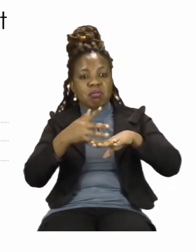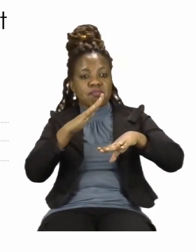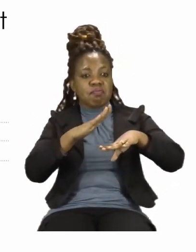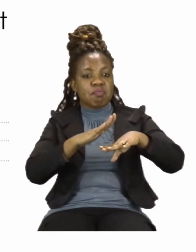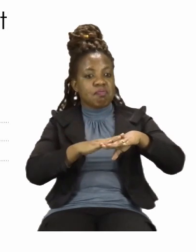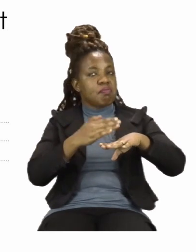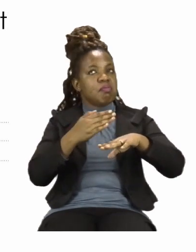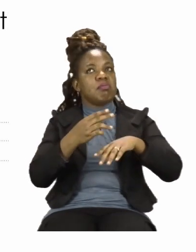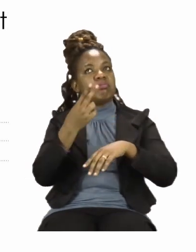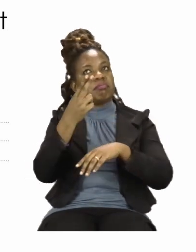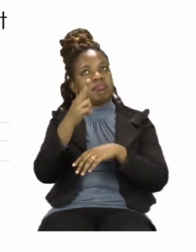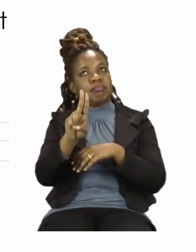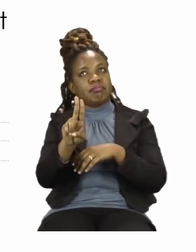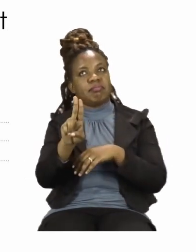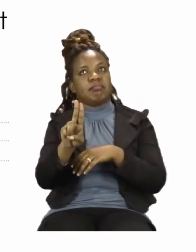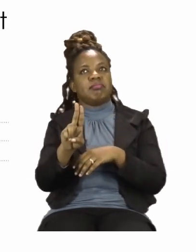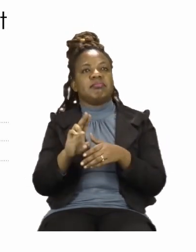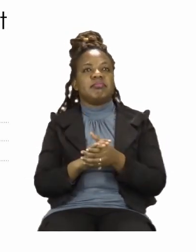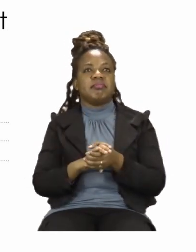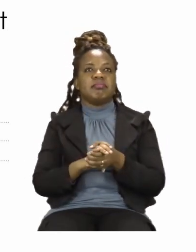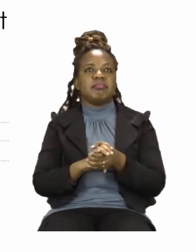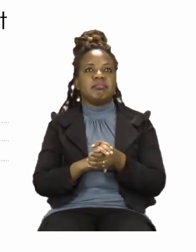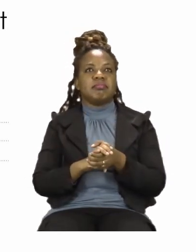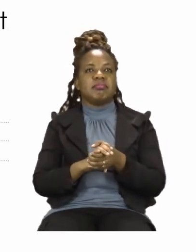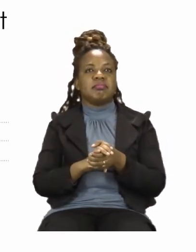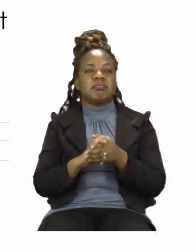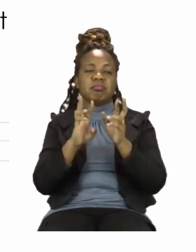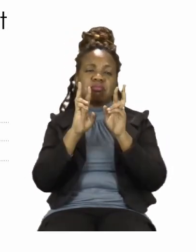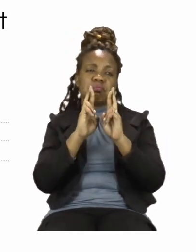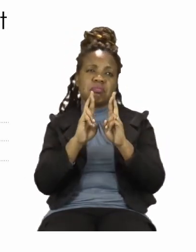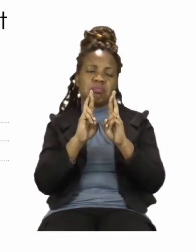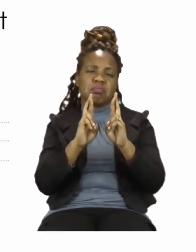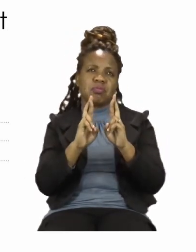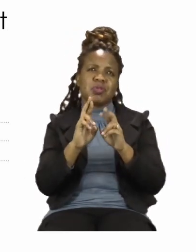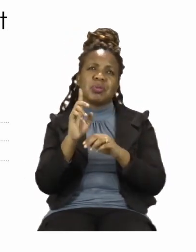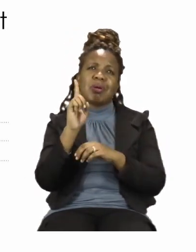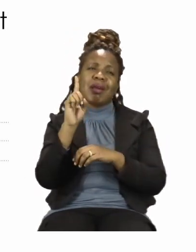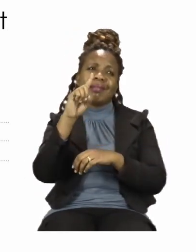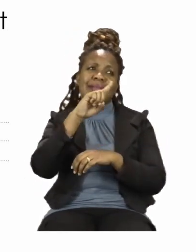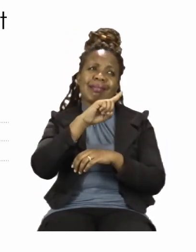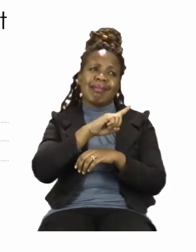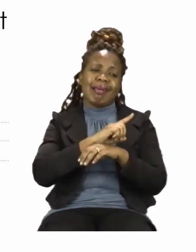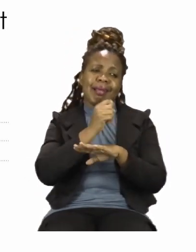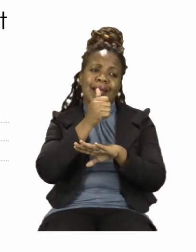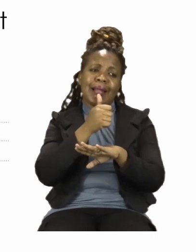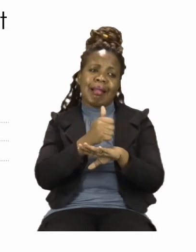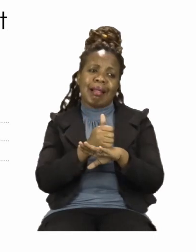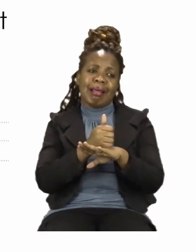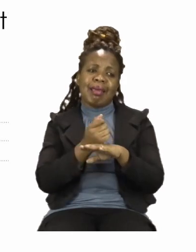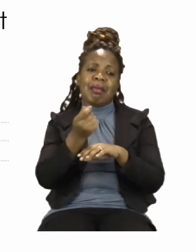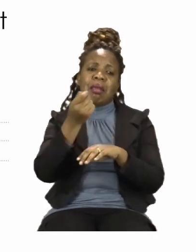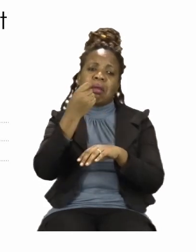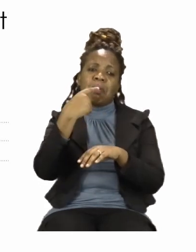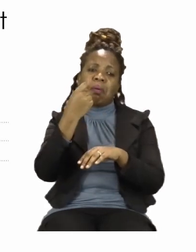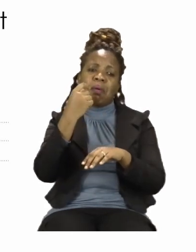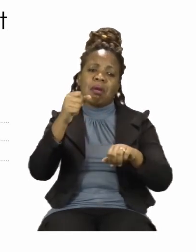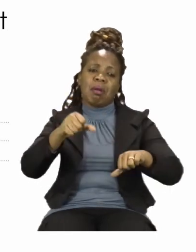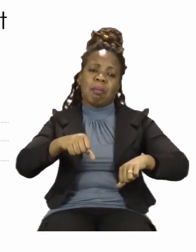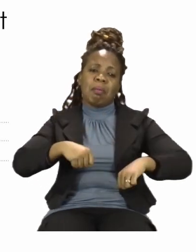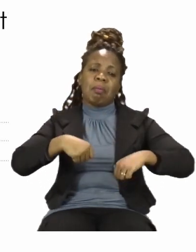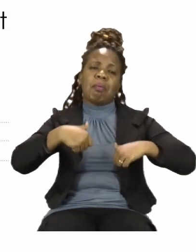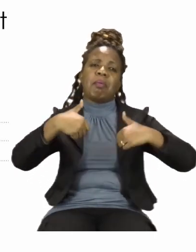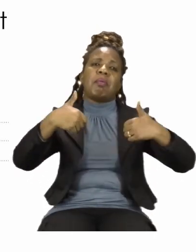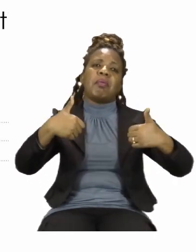their blood. Hopefully one day we will find a cure for HIV and AIDS. But for